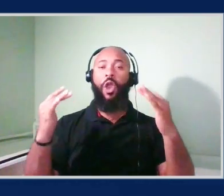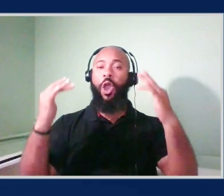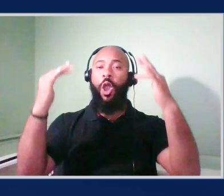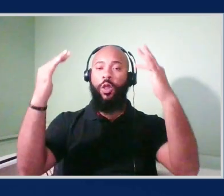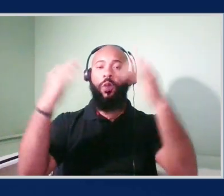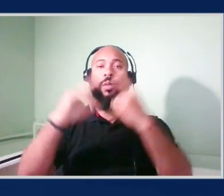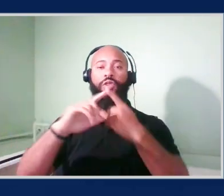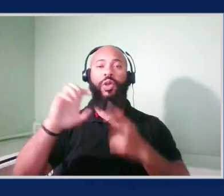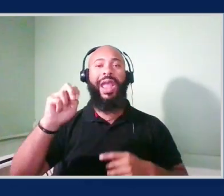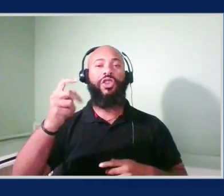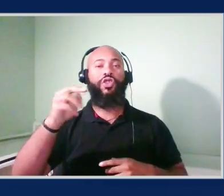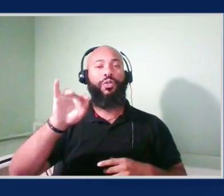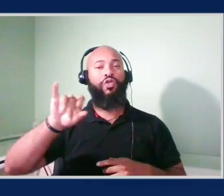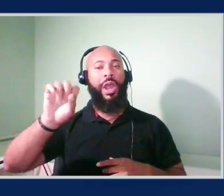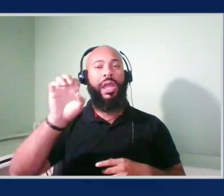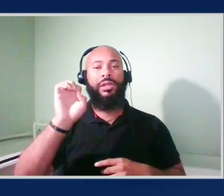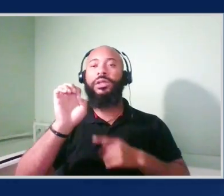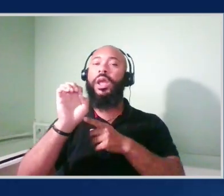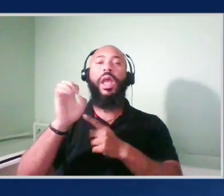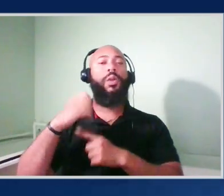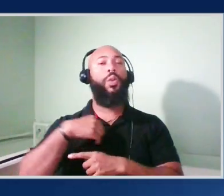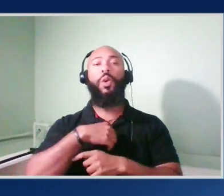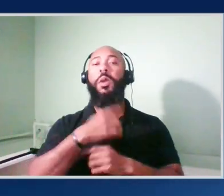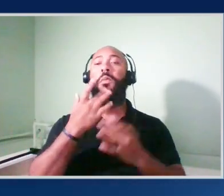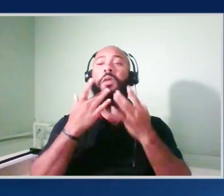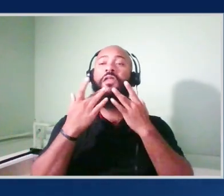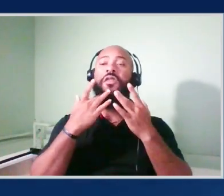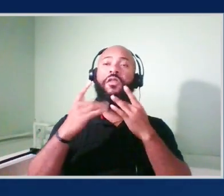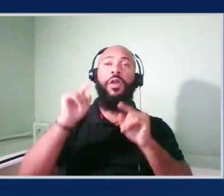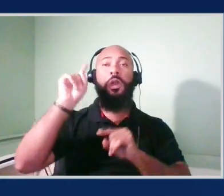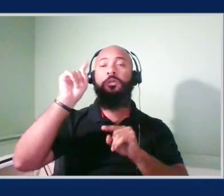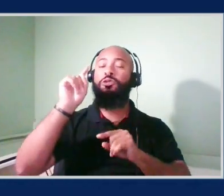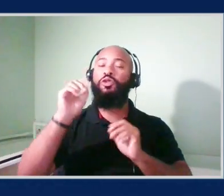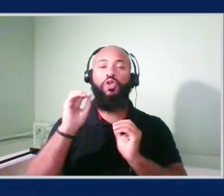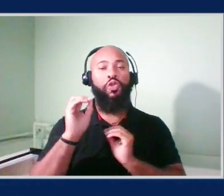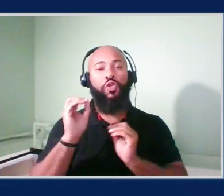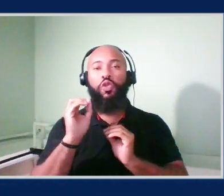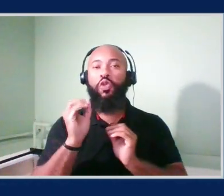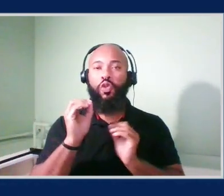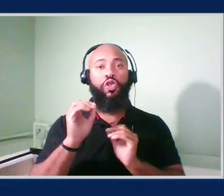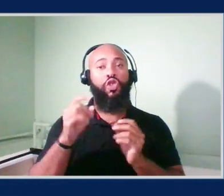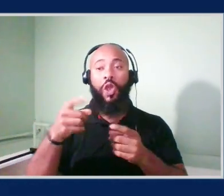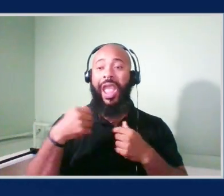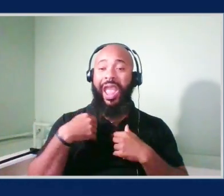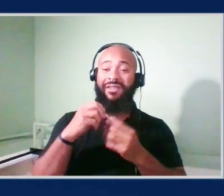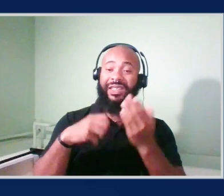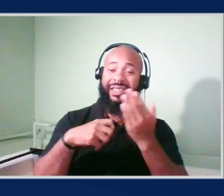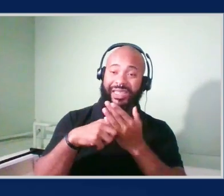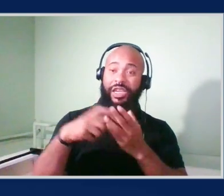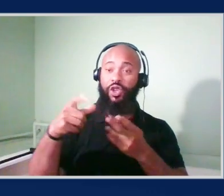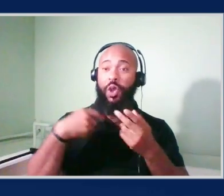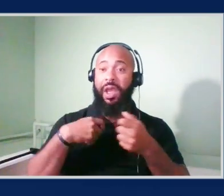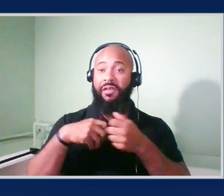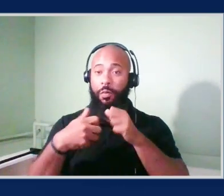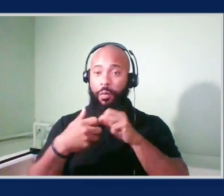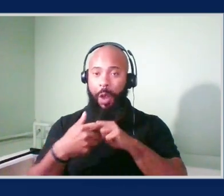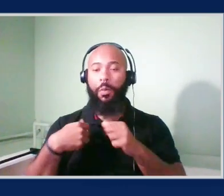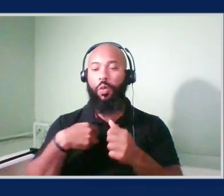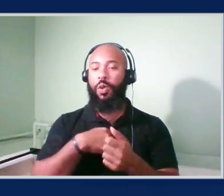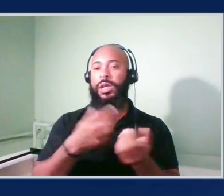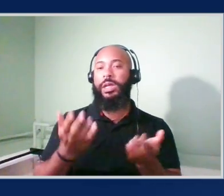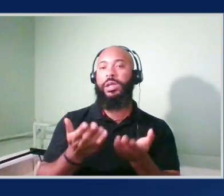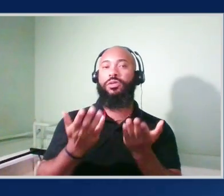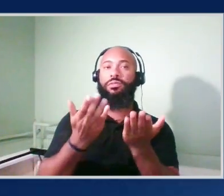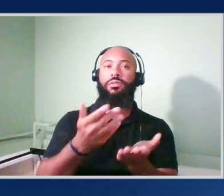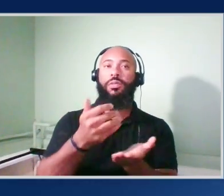matter. And we don't take preference for enterprise over basic. It's you have a ticket, you have a problem, we're here to help.